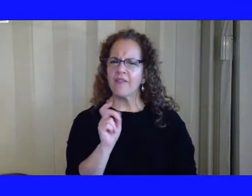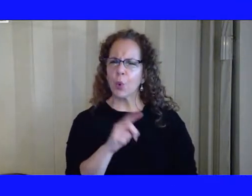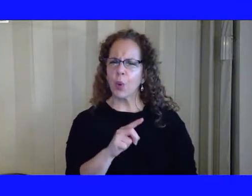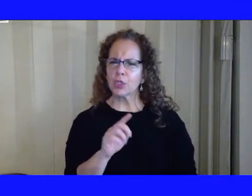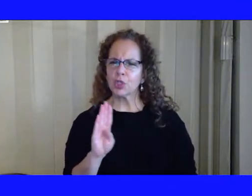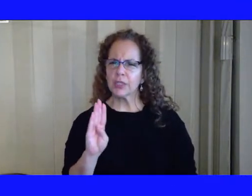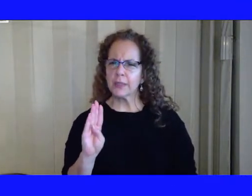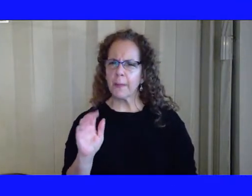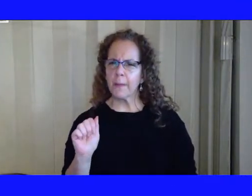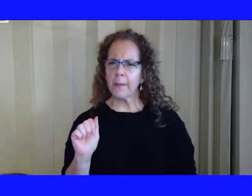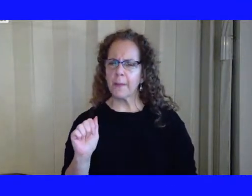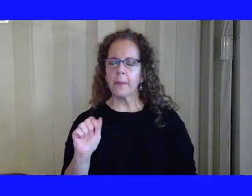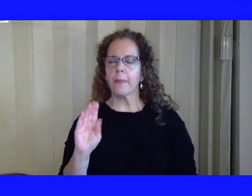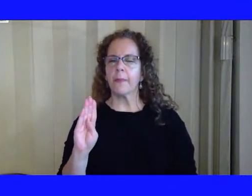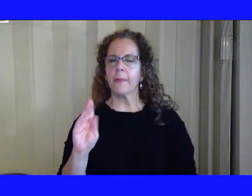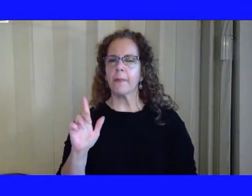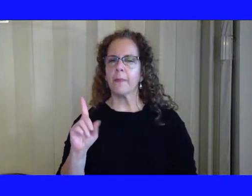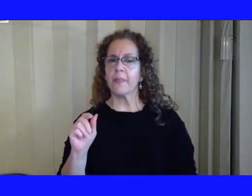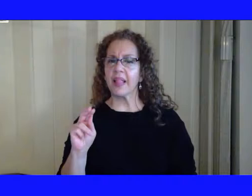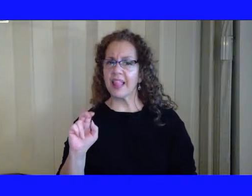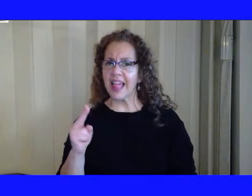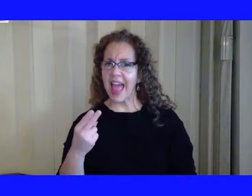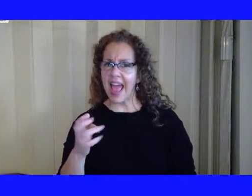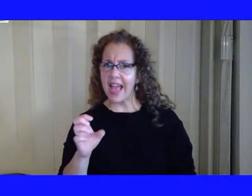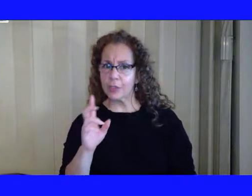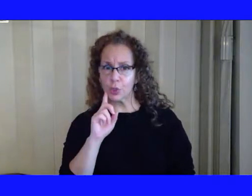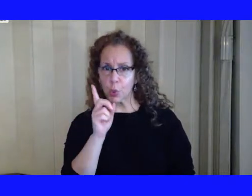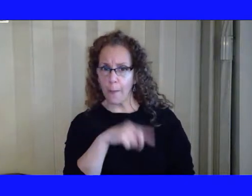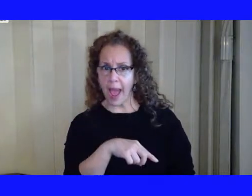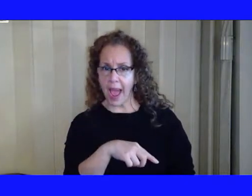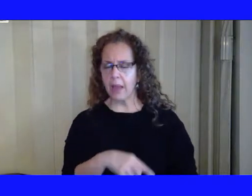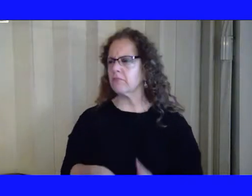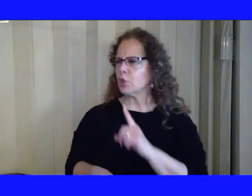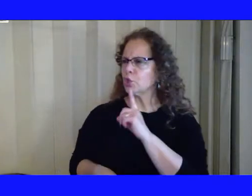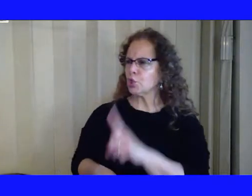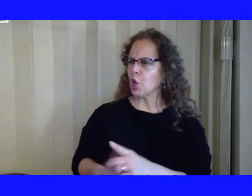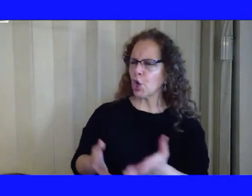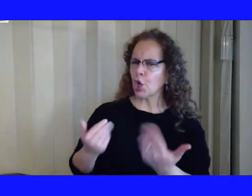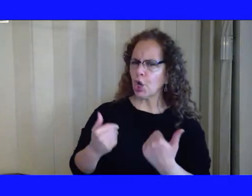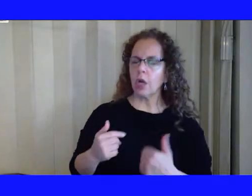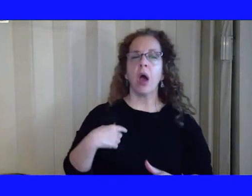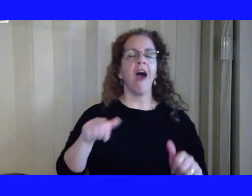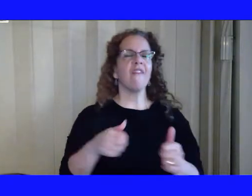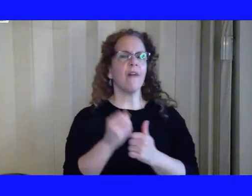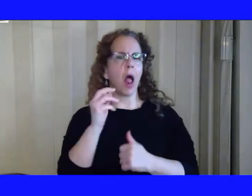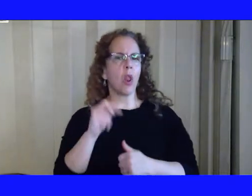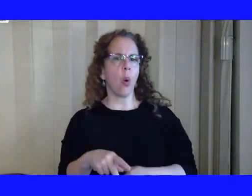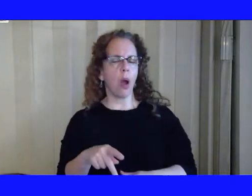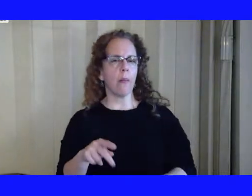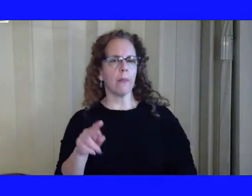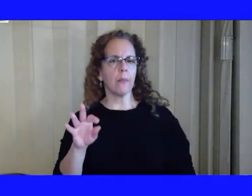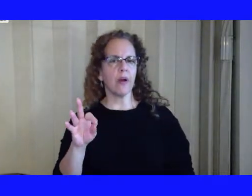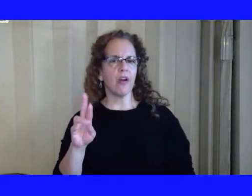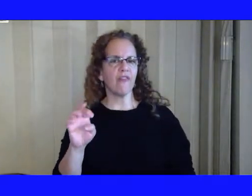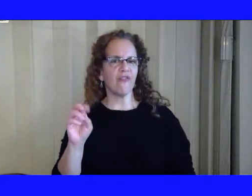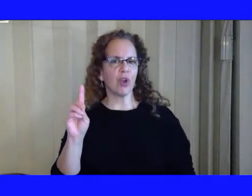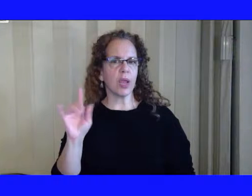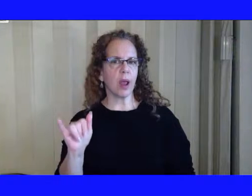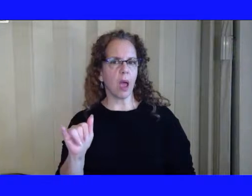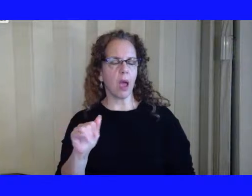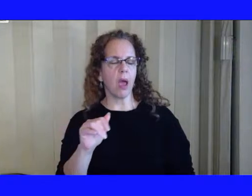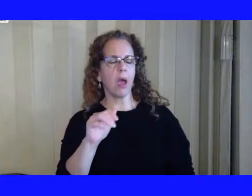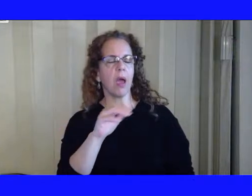it for the prior years, because as you said, some of those were not registered timely, but maybe moving